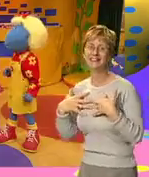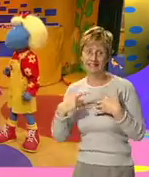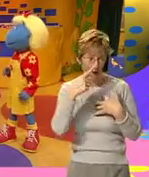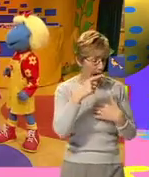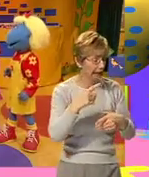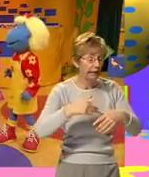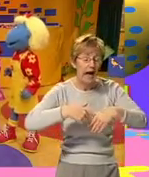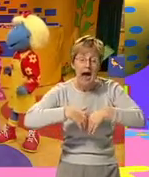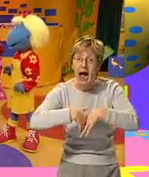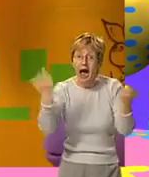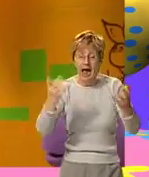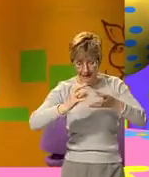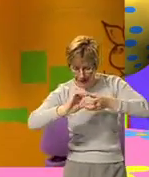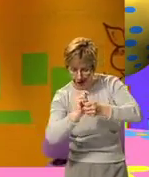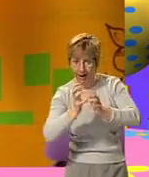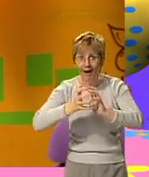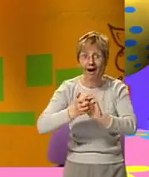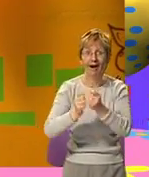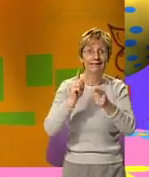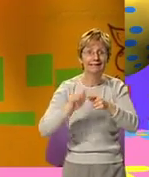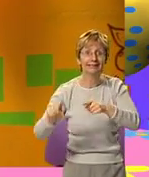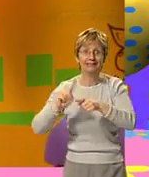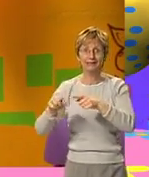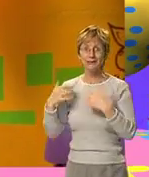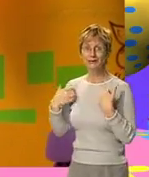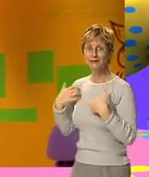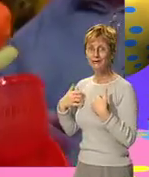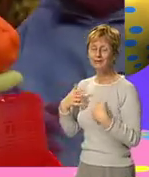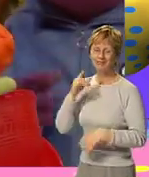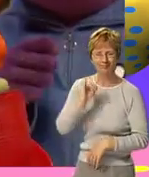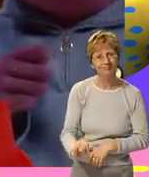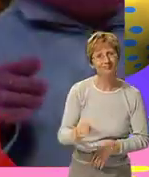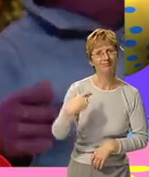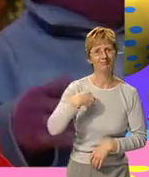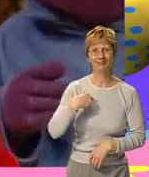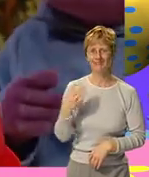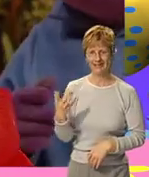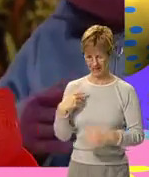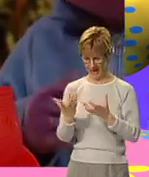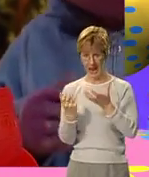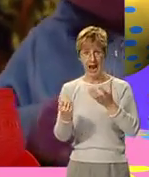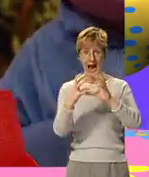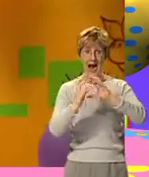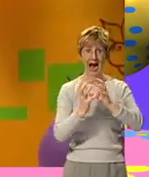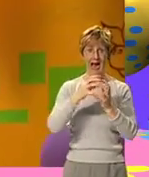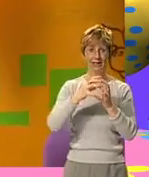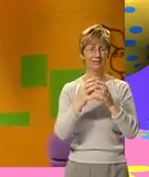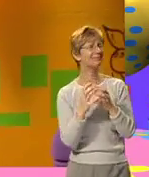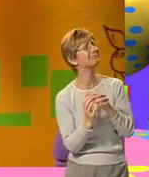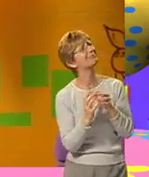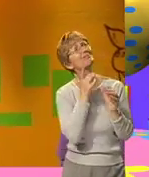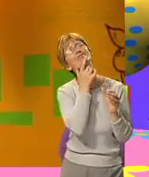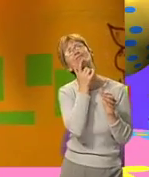like. Wowee. Well, that's the problem, you see. I've got all this modelling clay, but I just